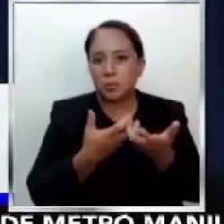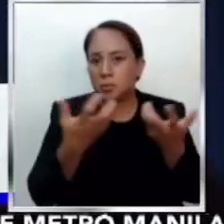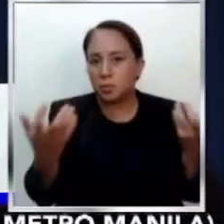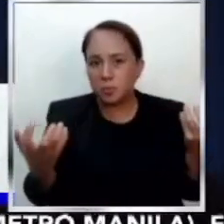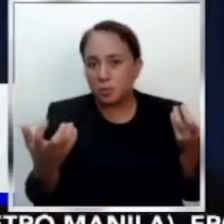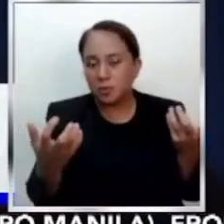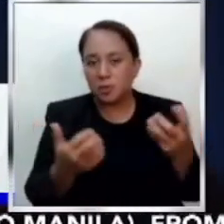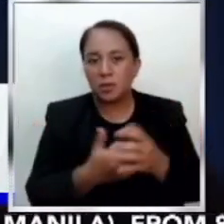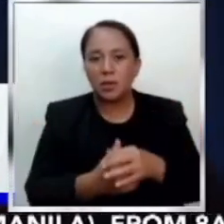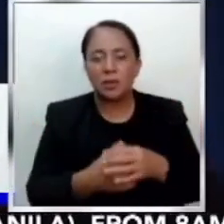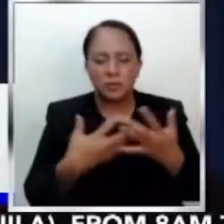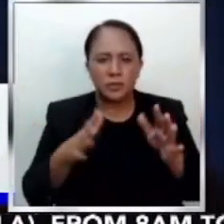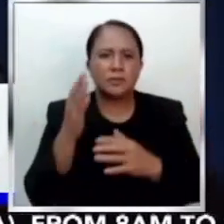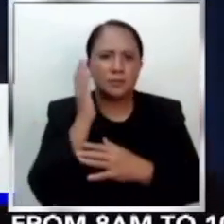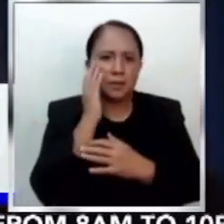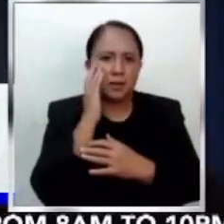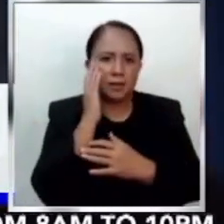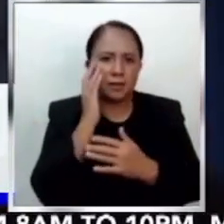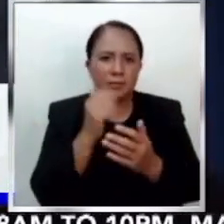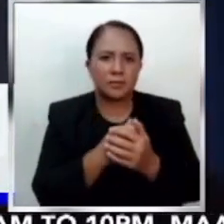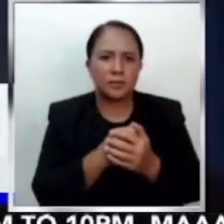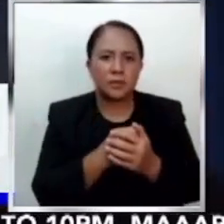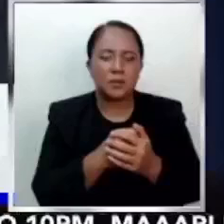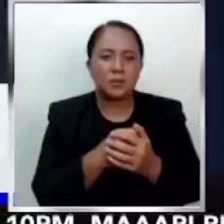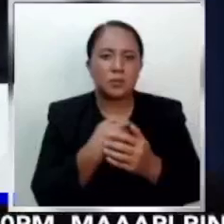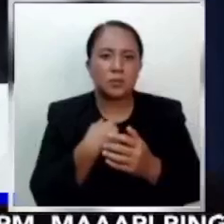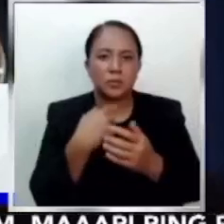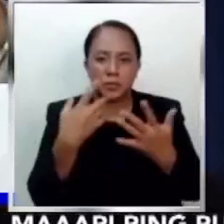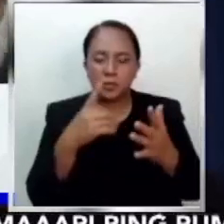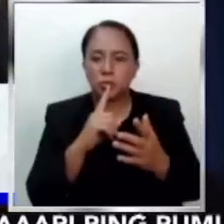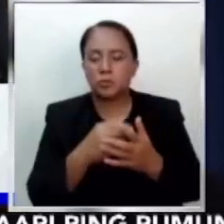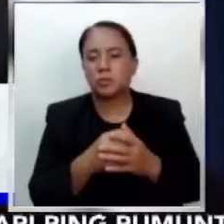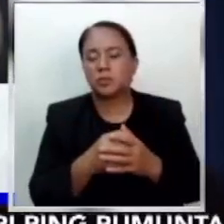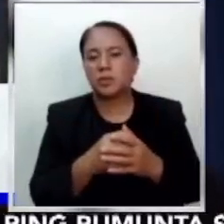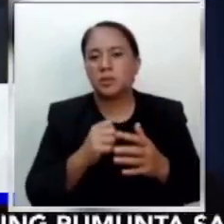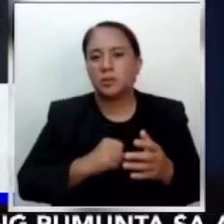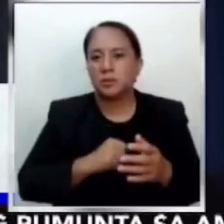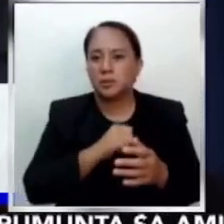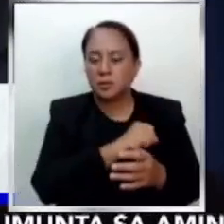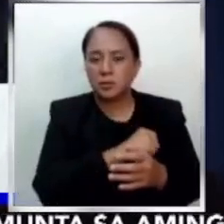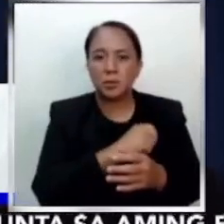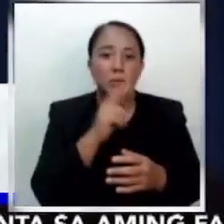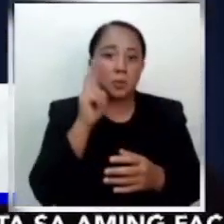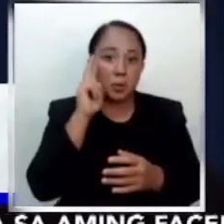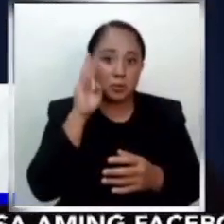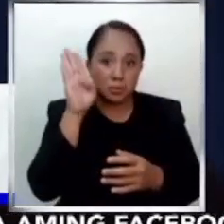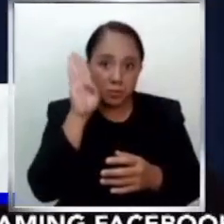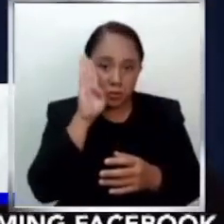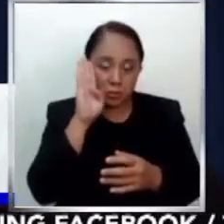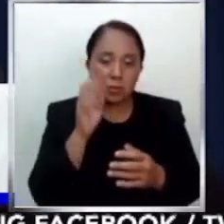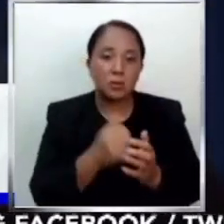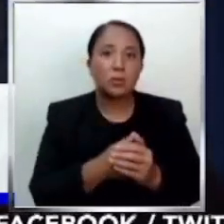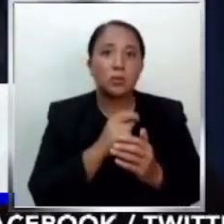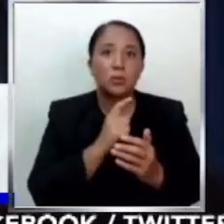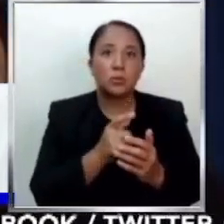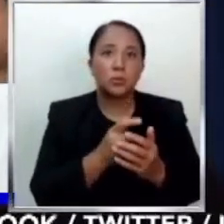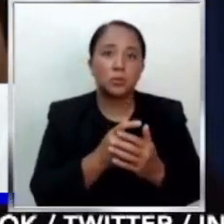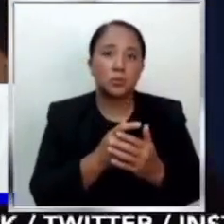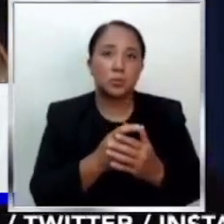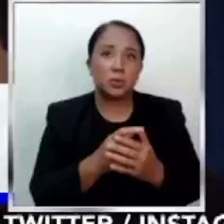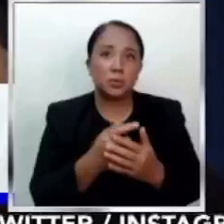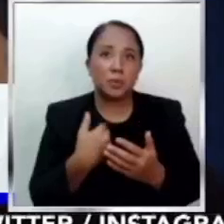nila yun. At kinausap ko na si Senator Bato, because si Senator Bato is very actively campaigning for the other side. But I told Senator